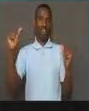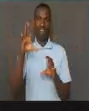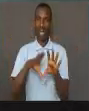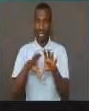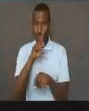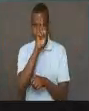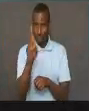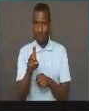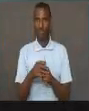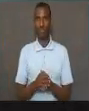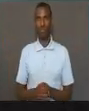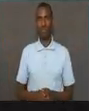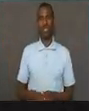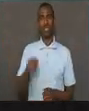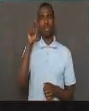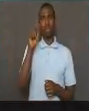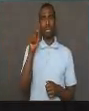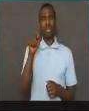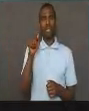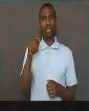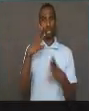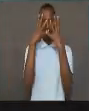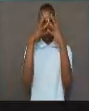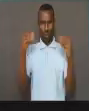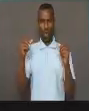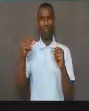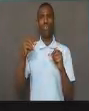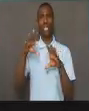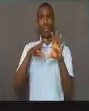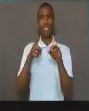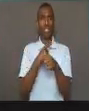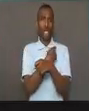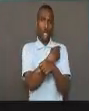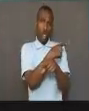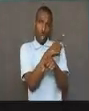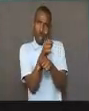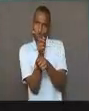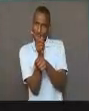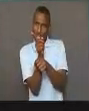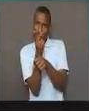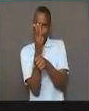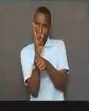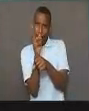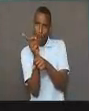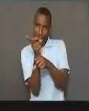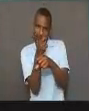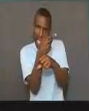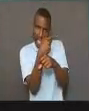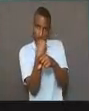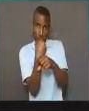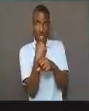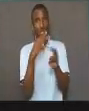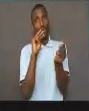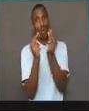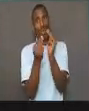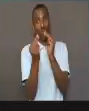Remember to solve for both clockwise and anti-clockwise moments in